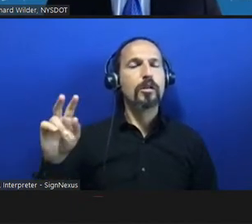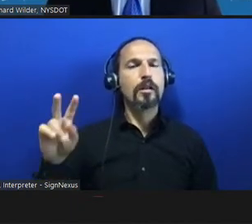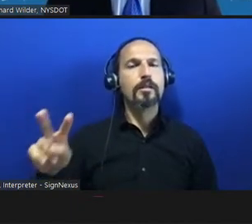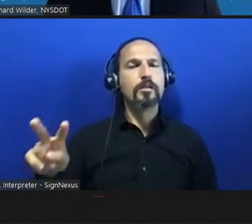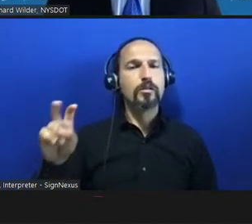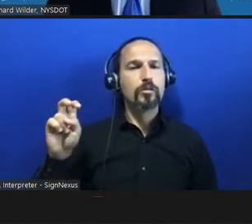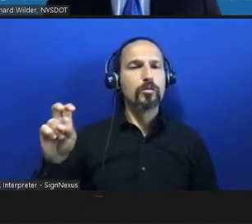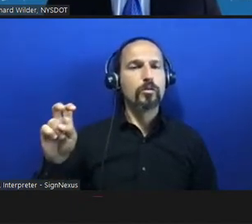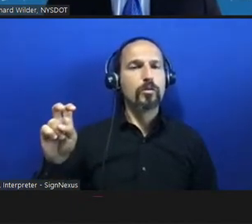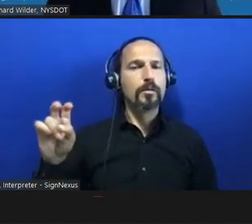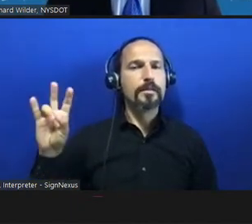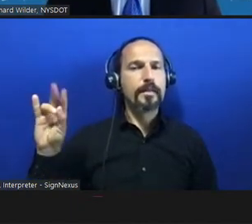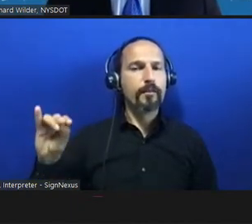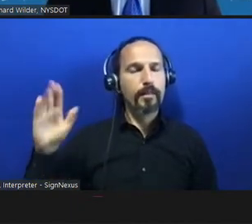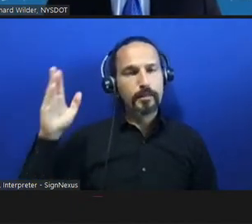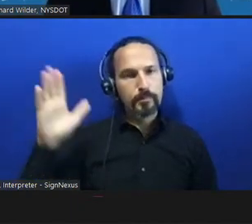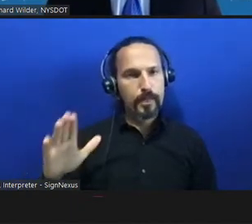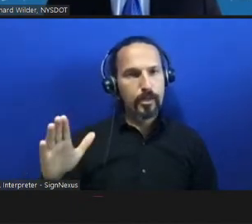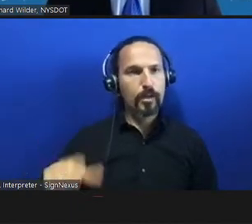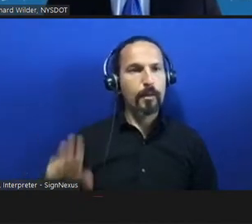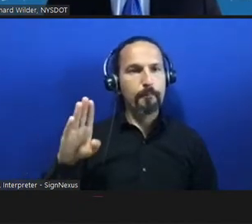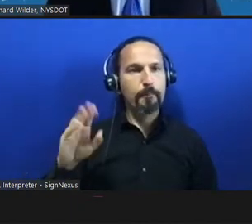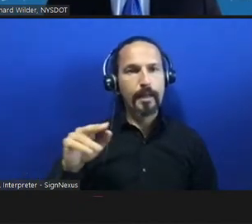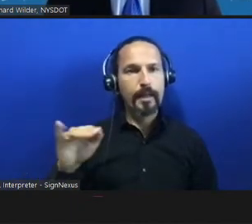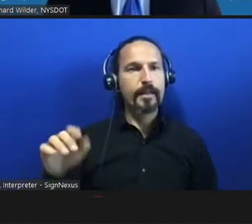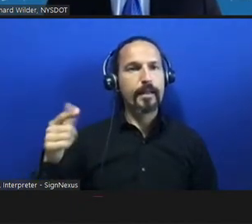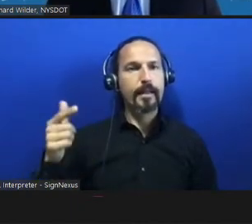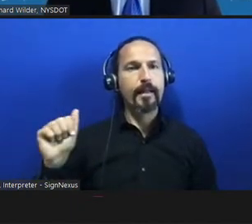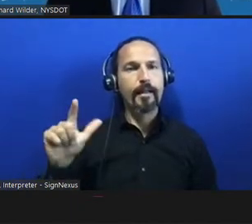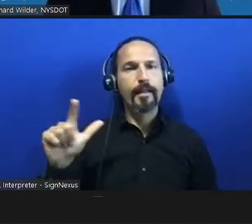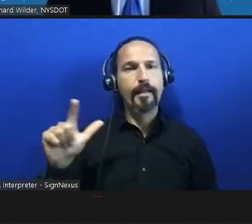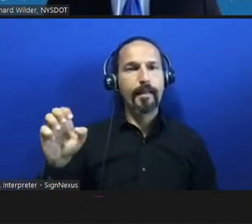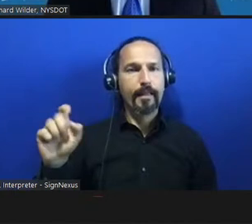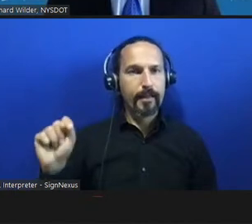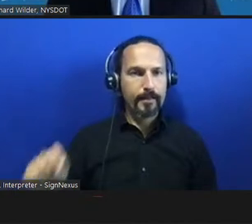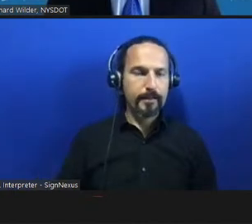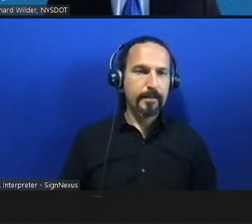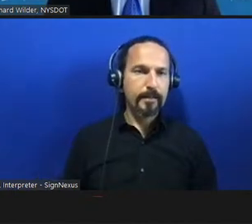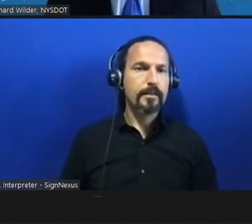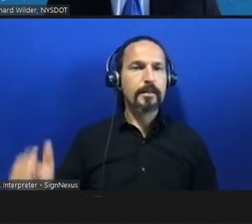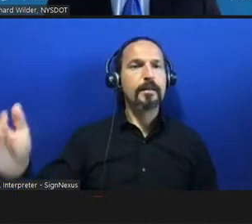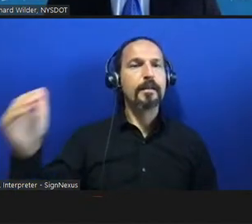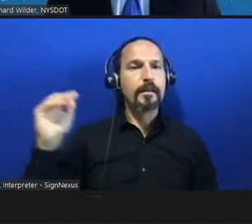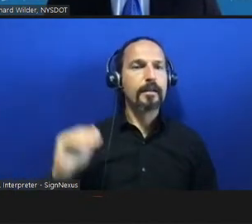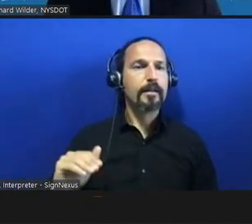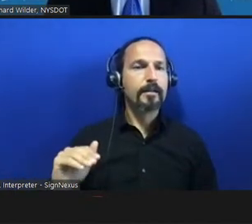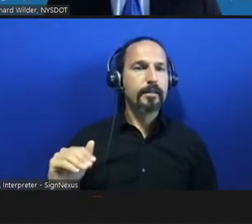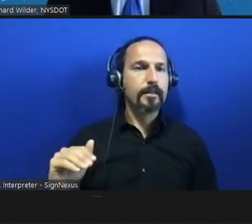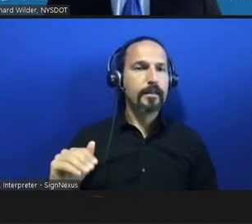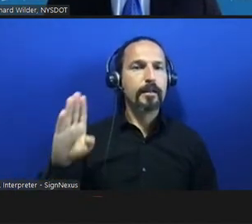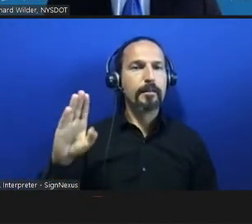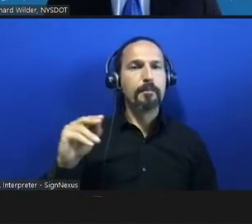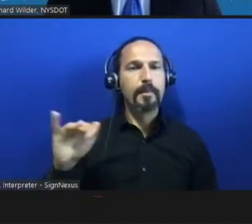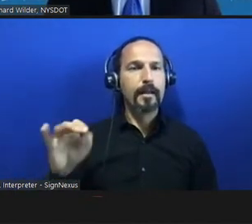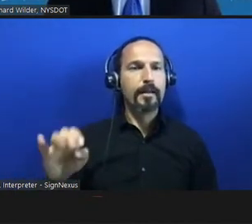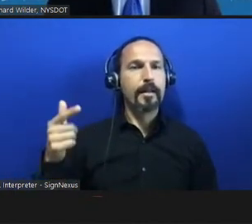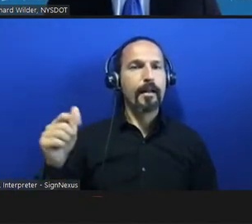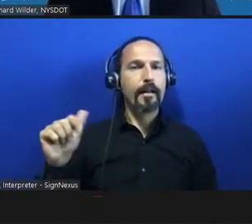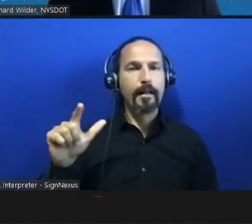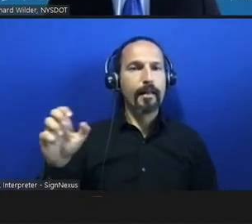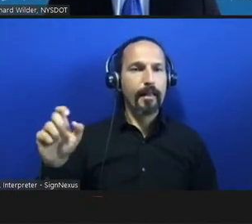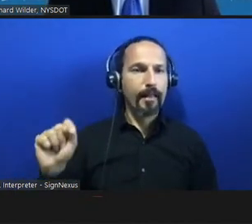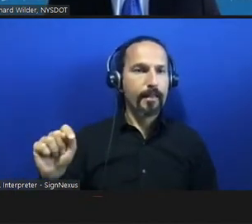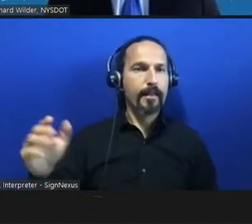270th speaker Bonnie Gillette our next speaker is Bonnie gallette